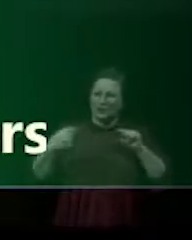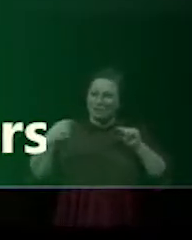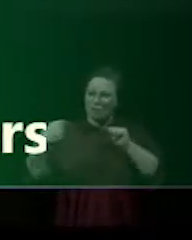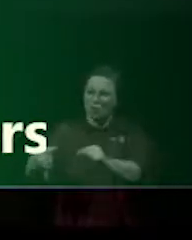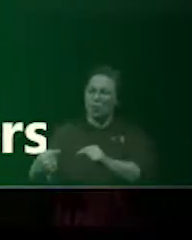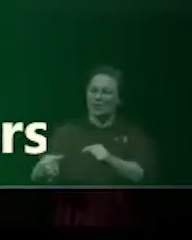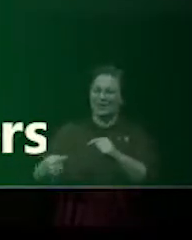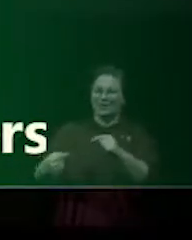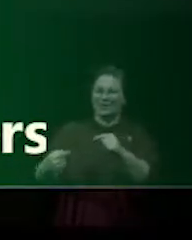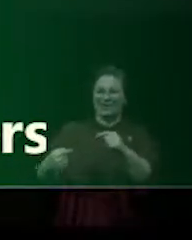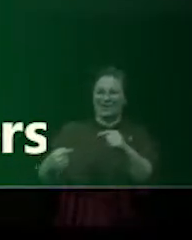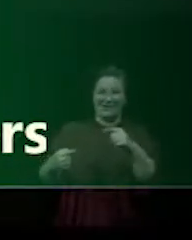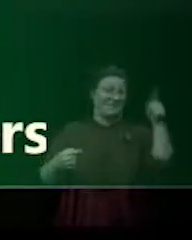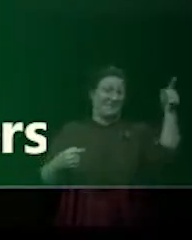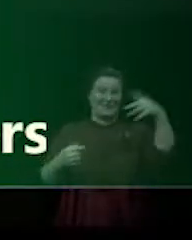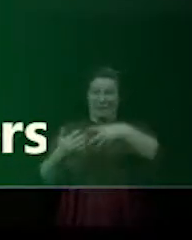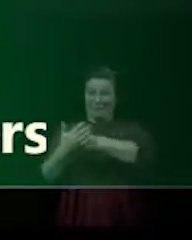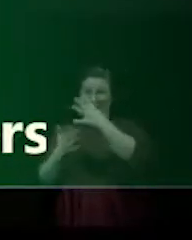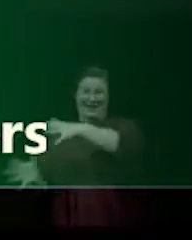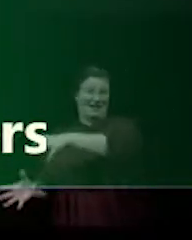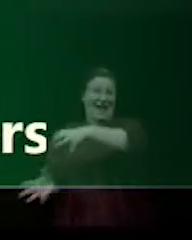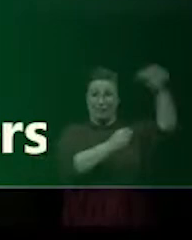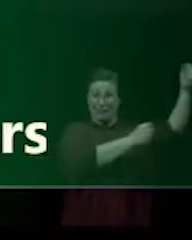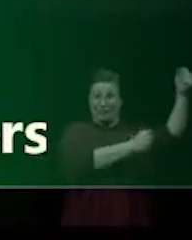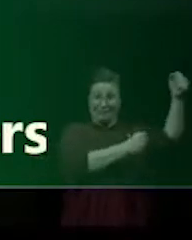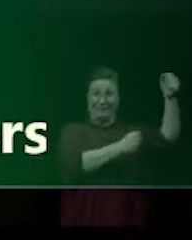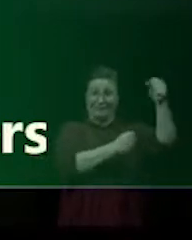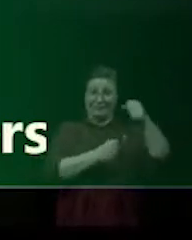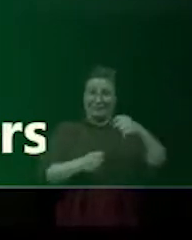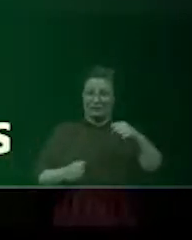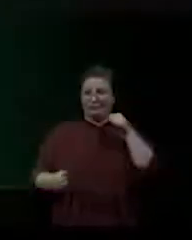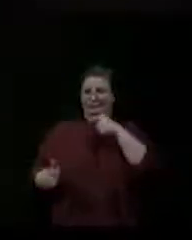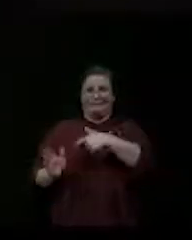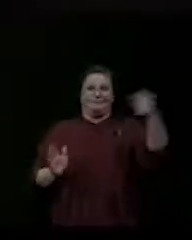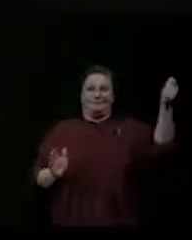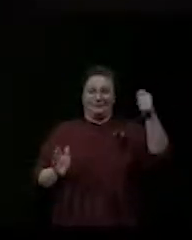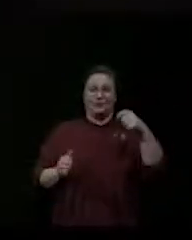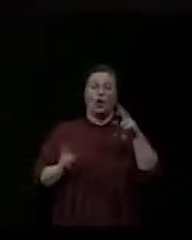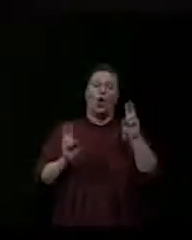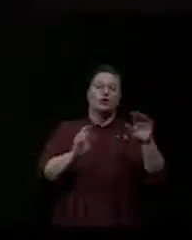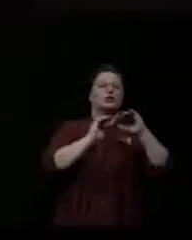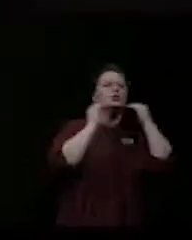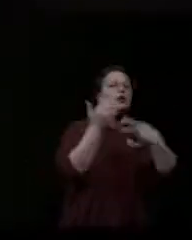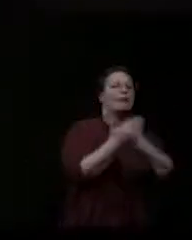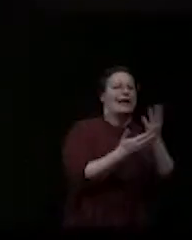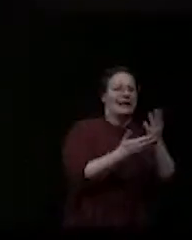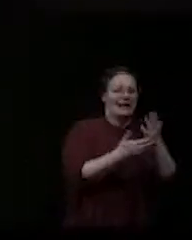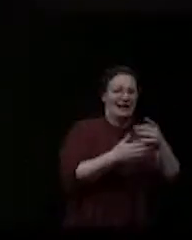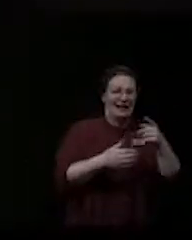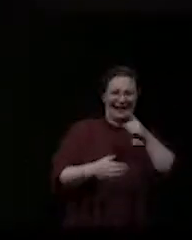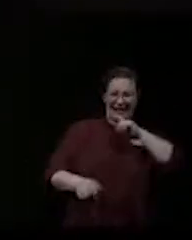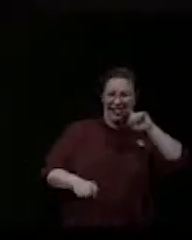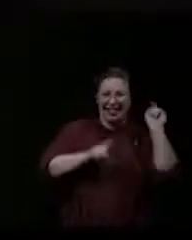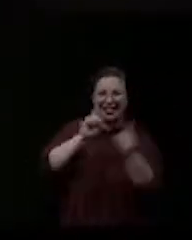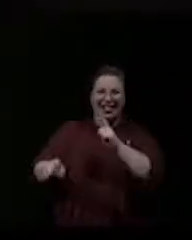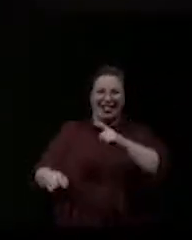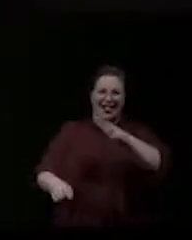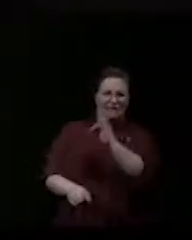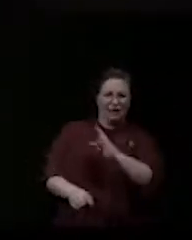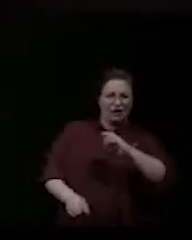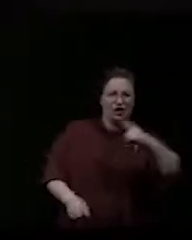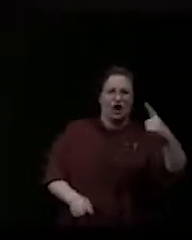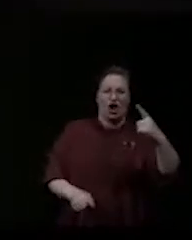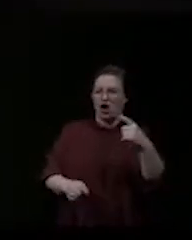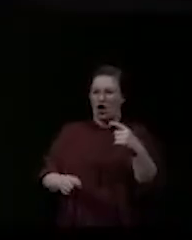the capture by the media and by social media in smearing and